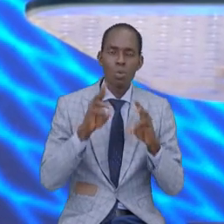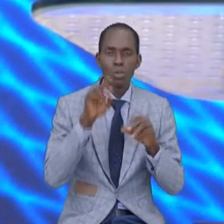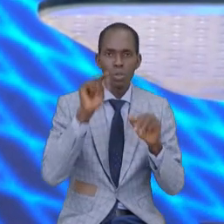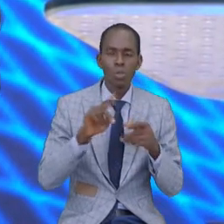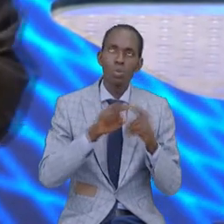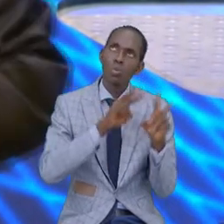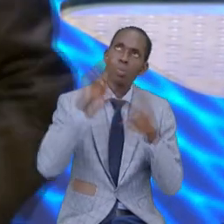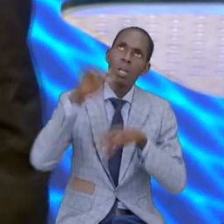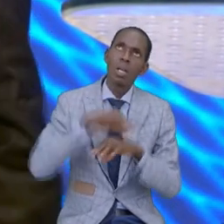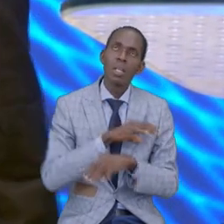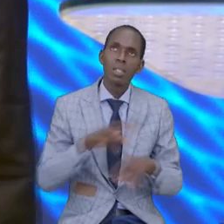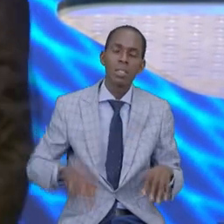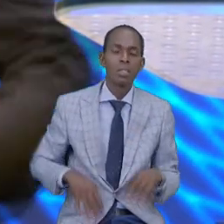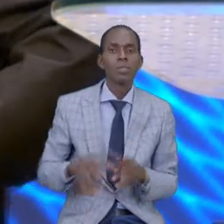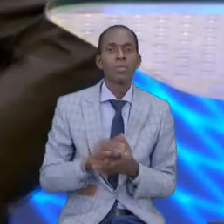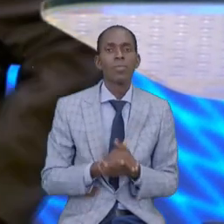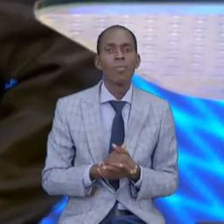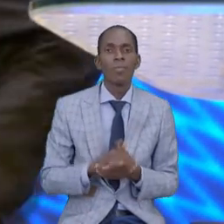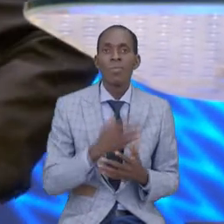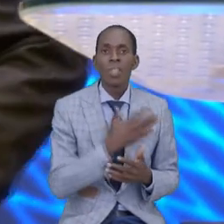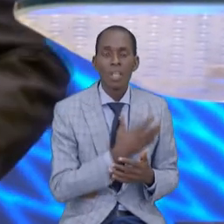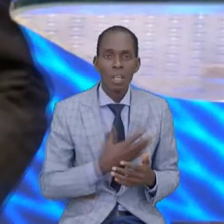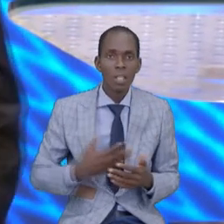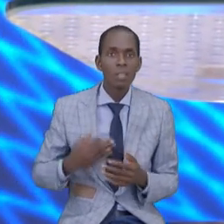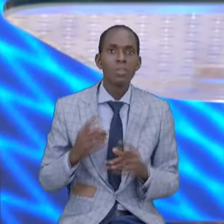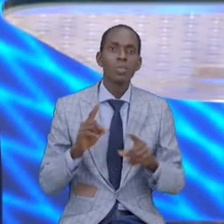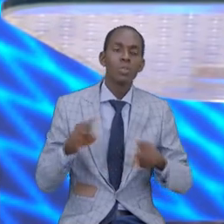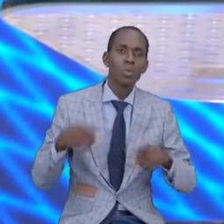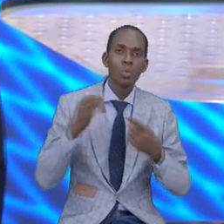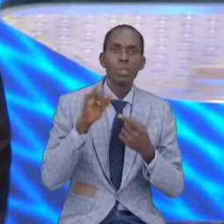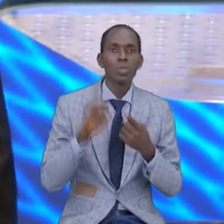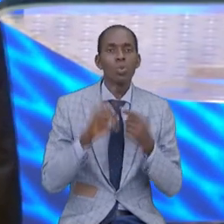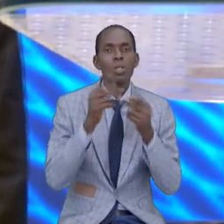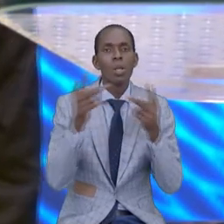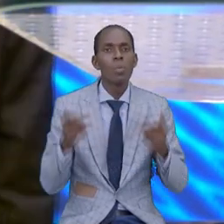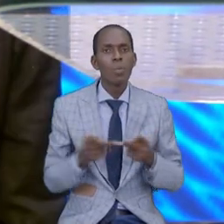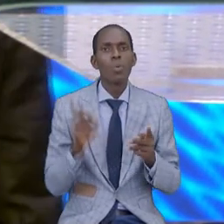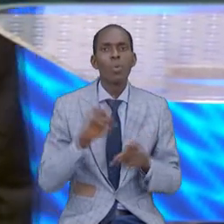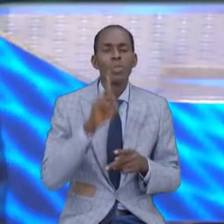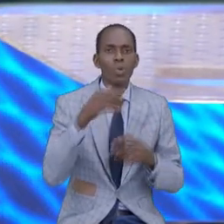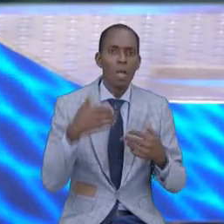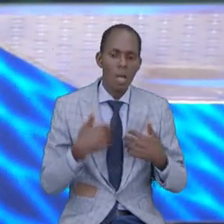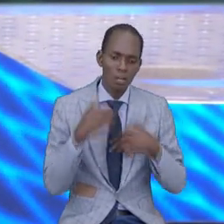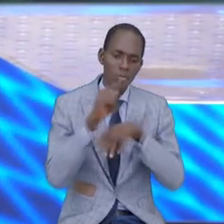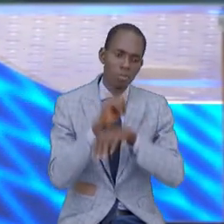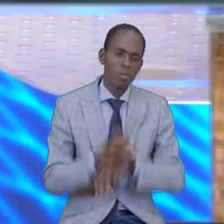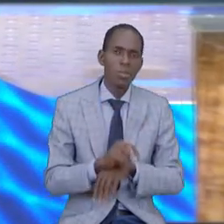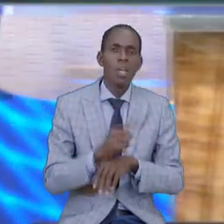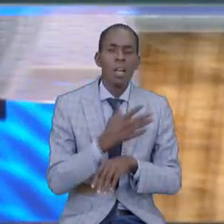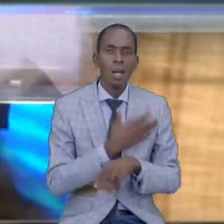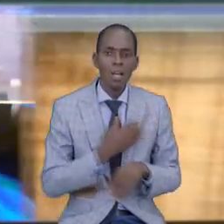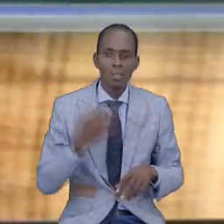and the finisher of your faith. And going to the place where you have tradition and ceremony